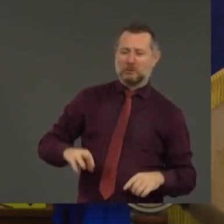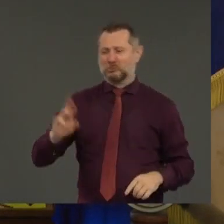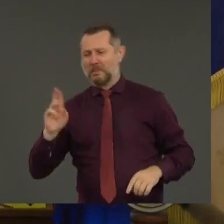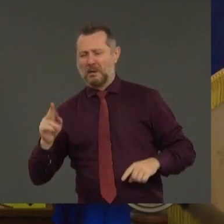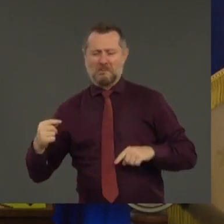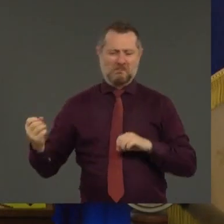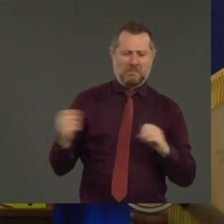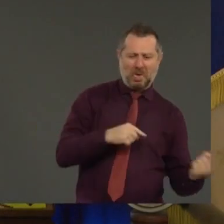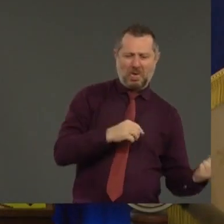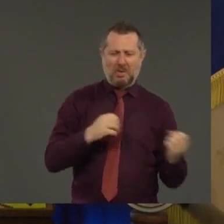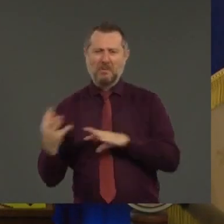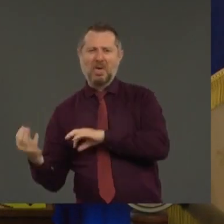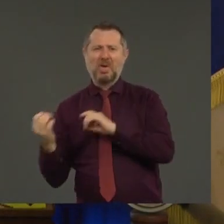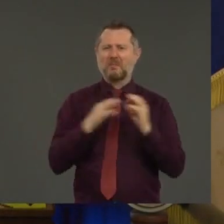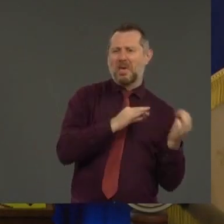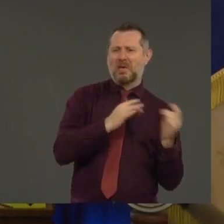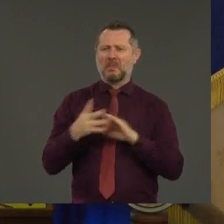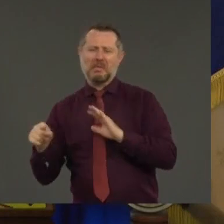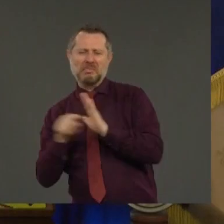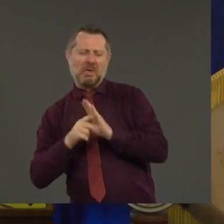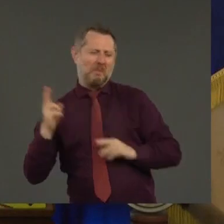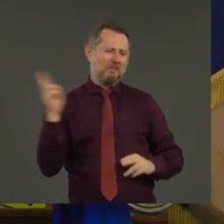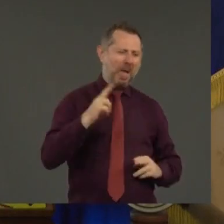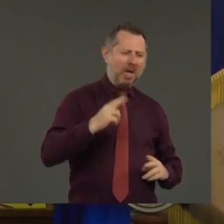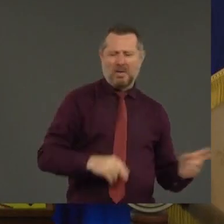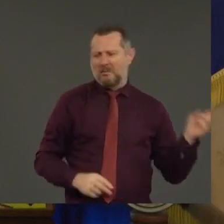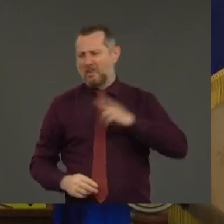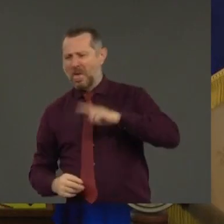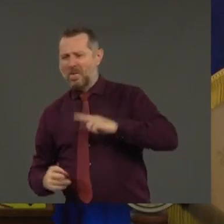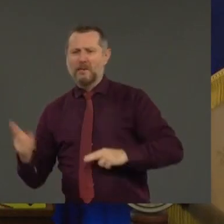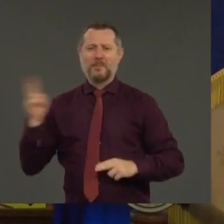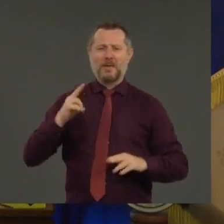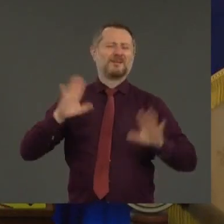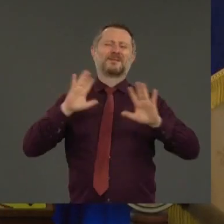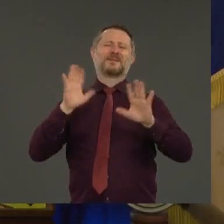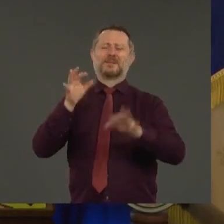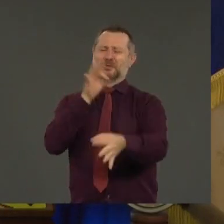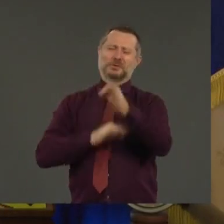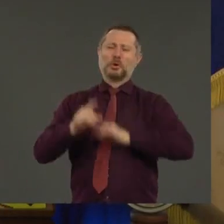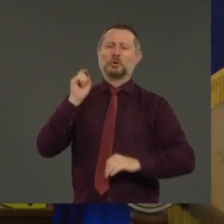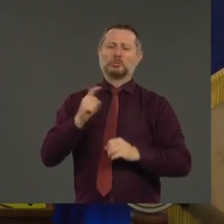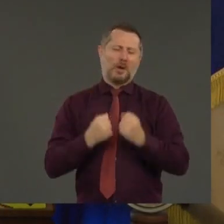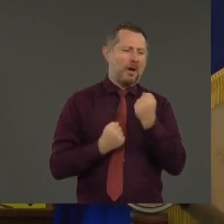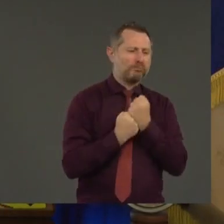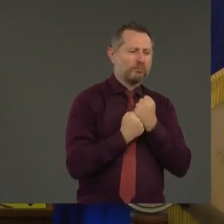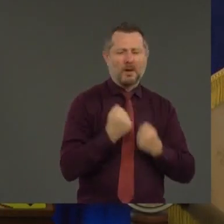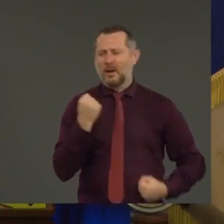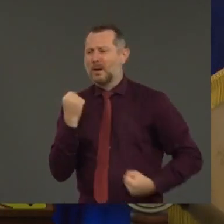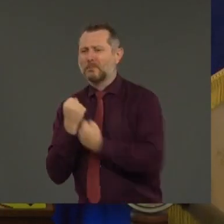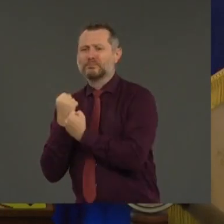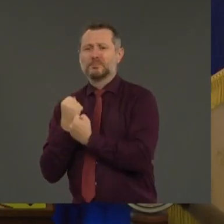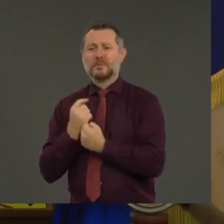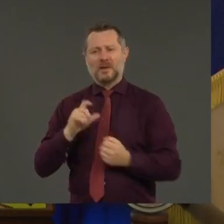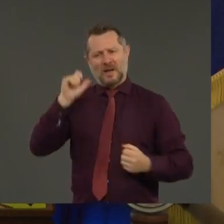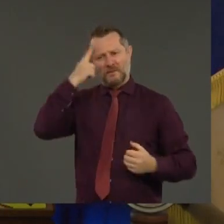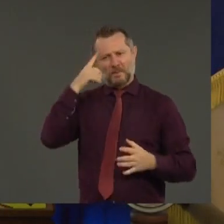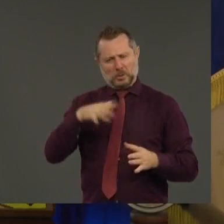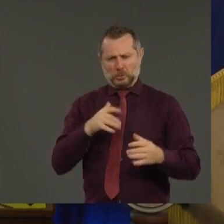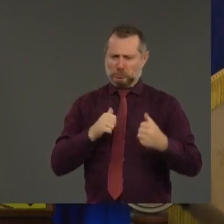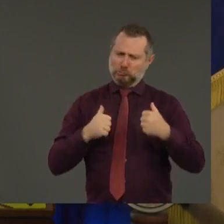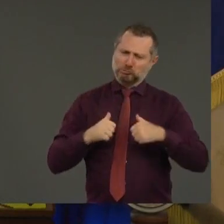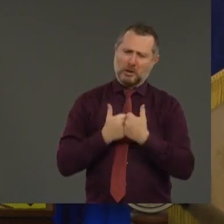fears and weaknesses rather than appeal to our strengths? Why doesn't government challenge us to reach